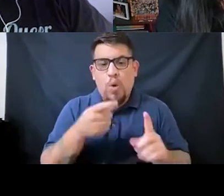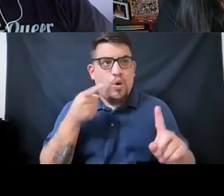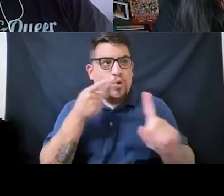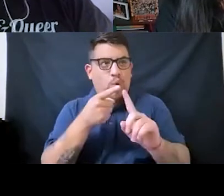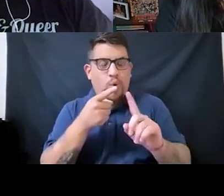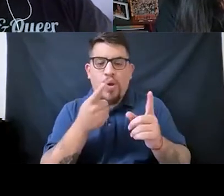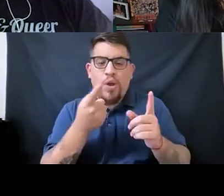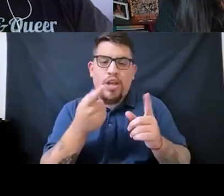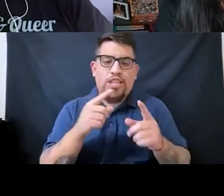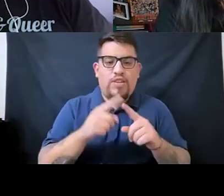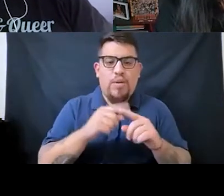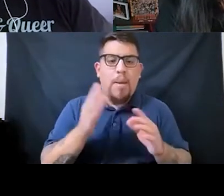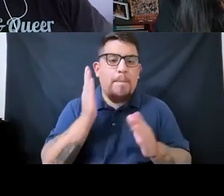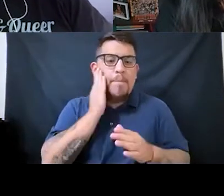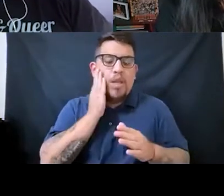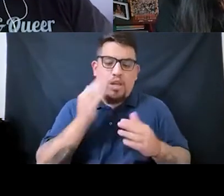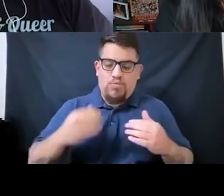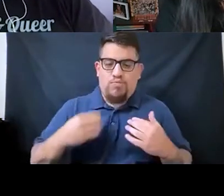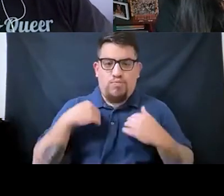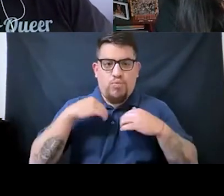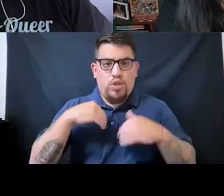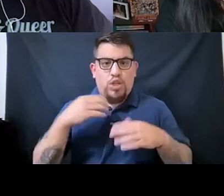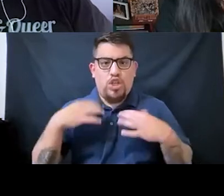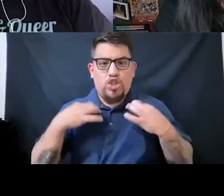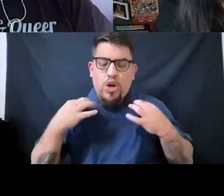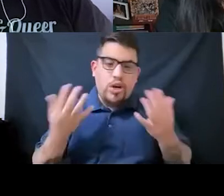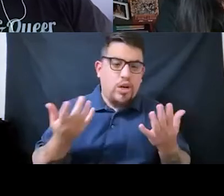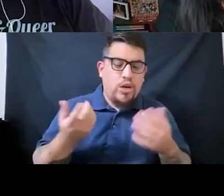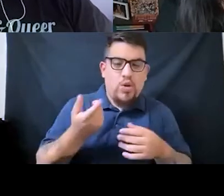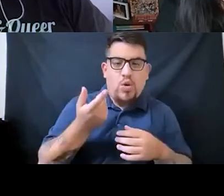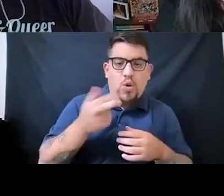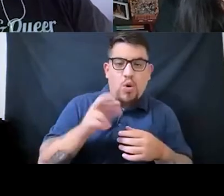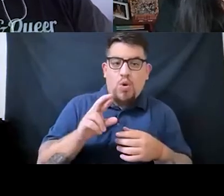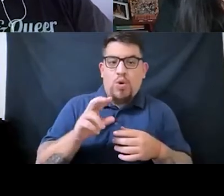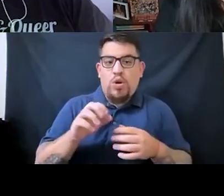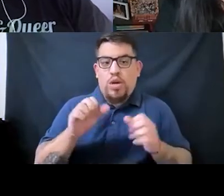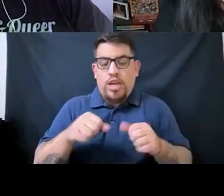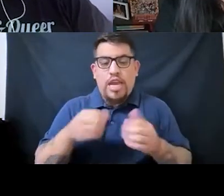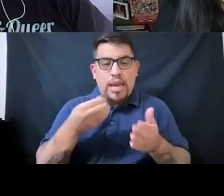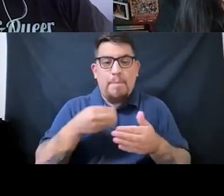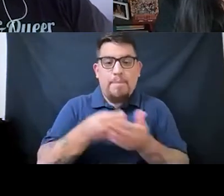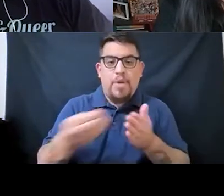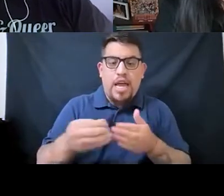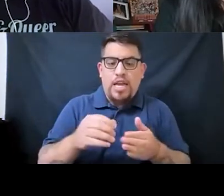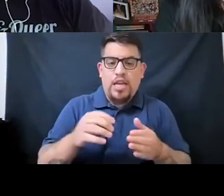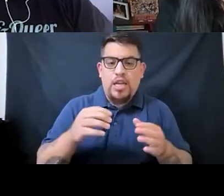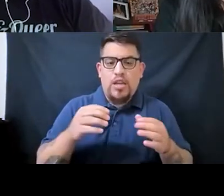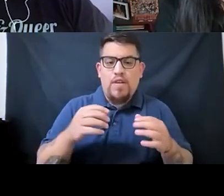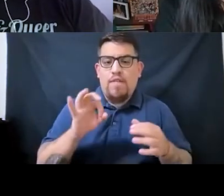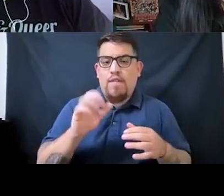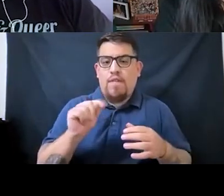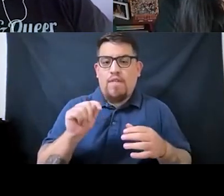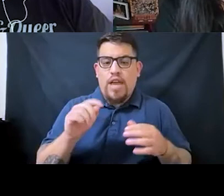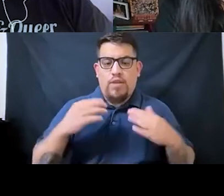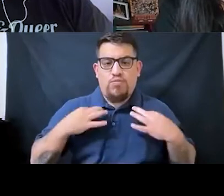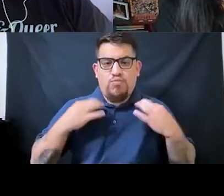pillows or other materials under their clothes, or if they have the means, don a purchased padded suit.